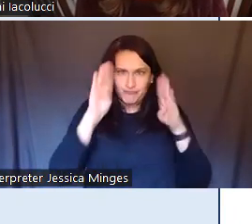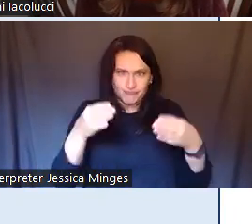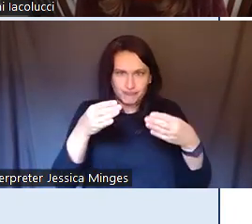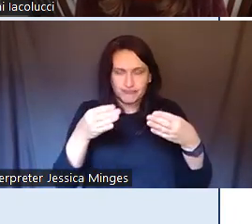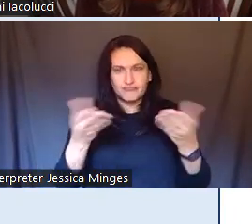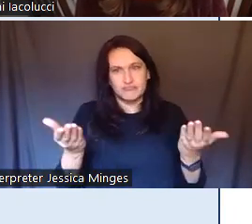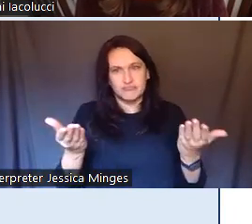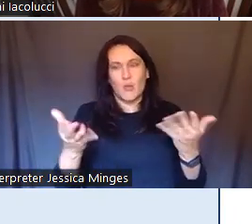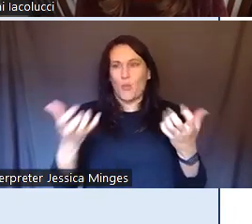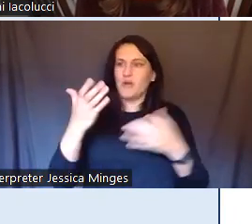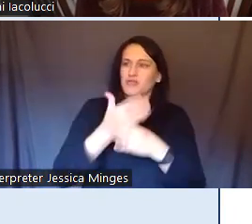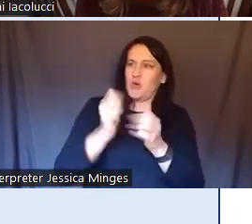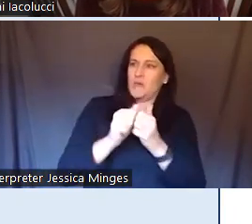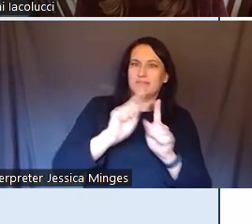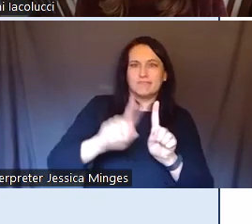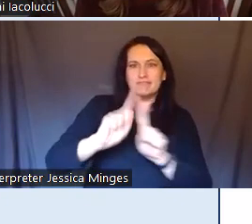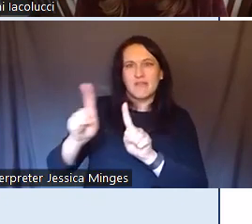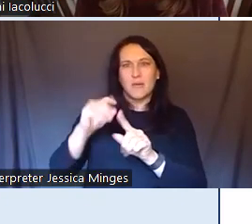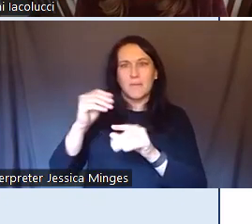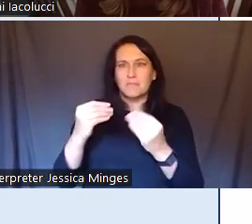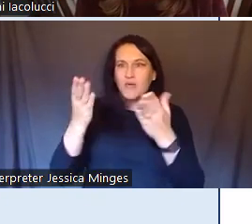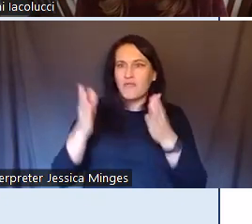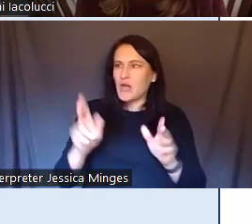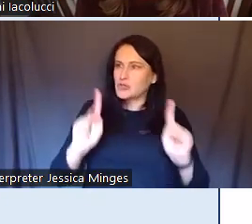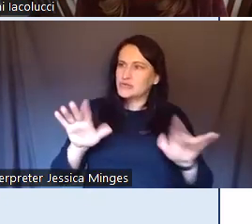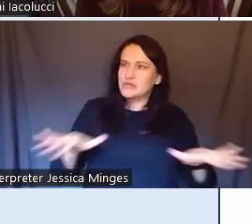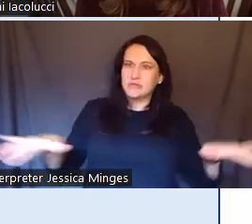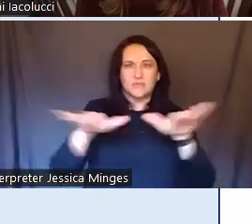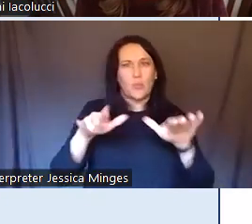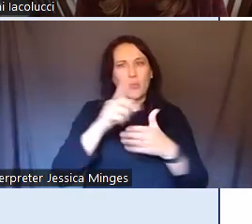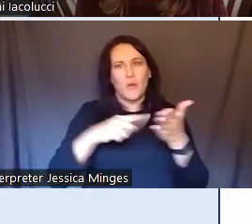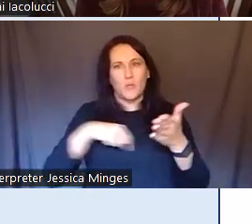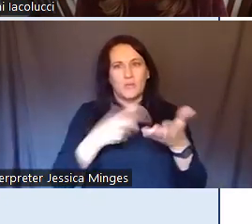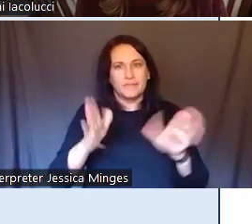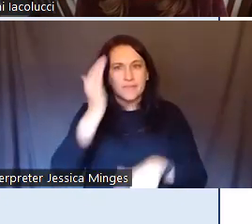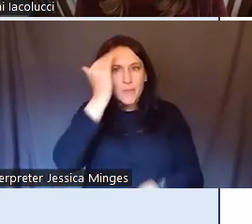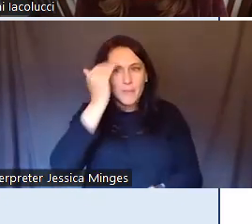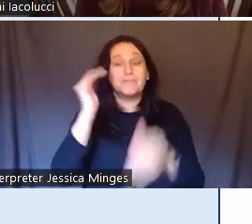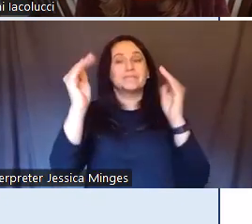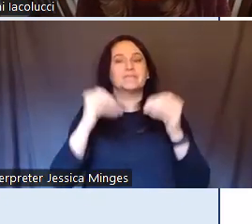doing, sharing with providers what we know about this issue. Next slide, please.